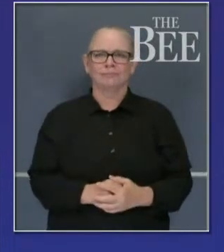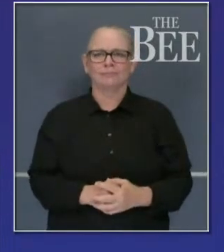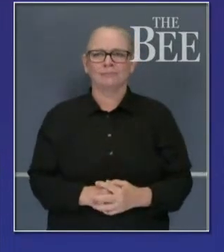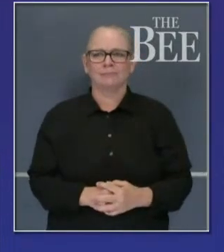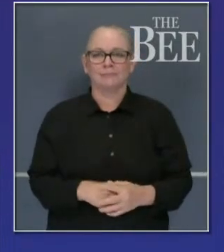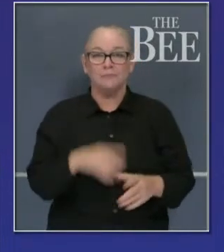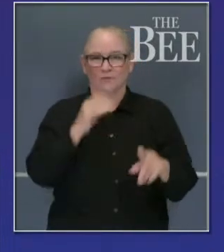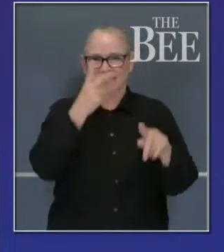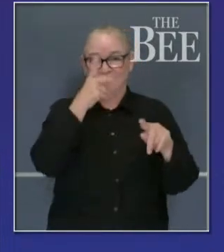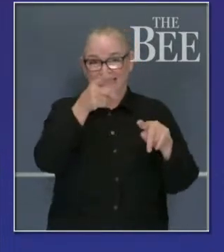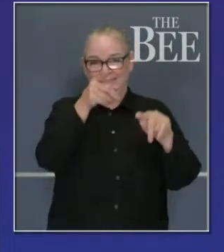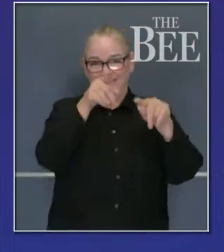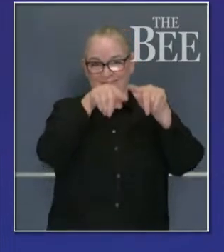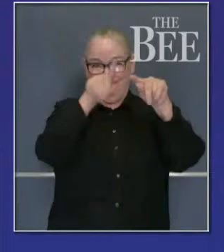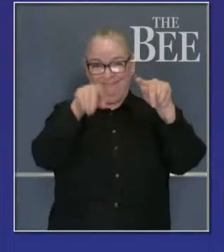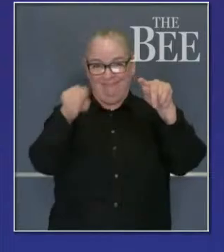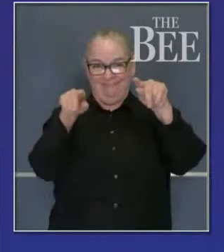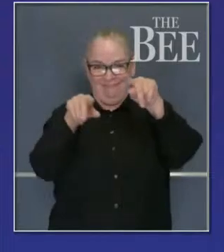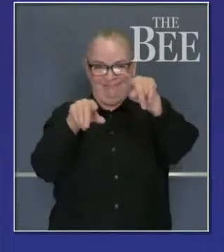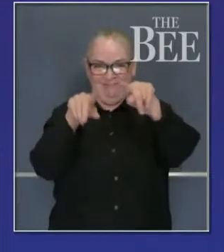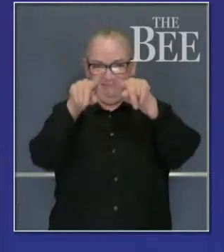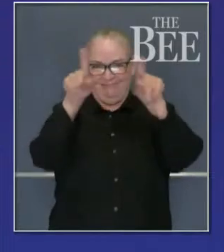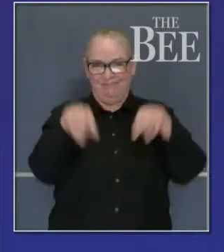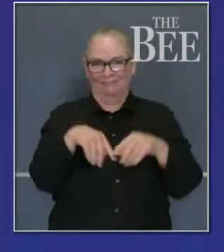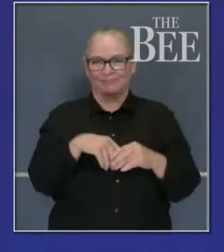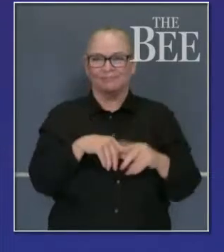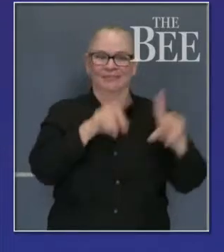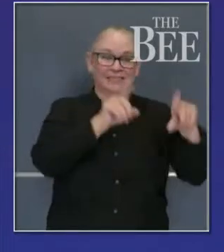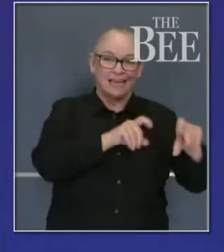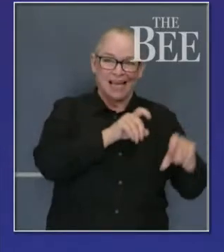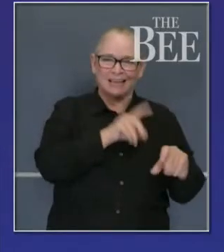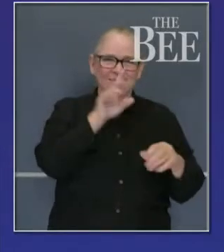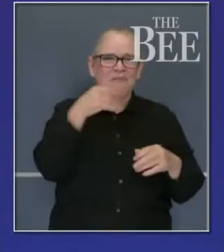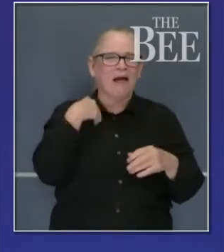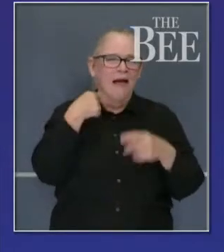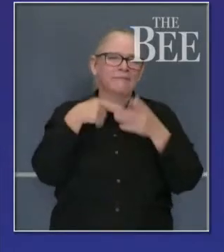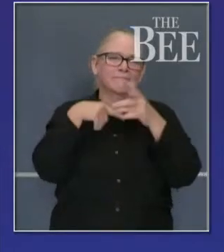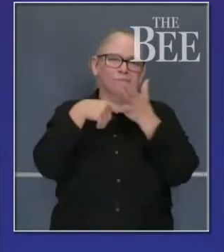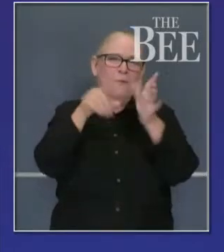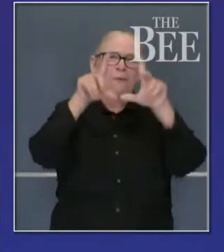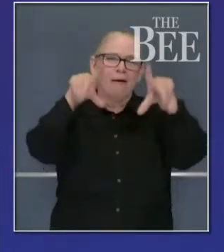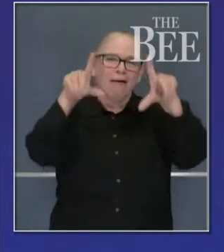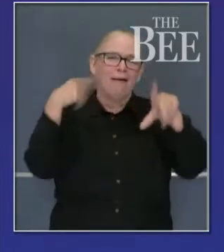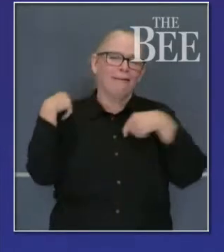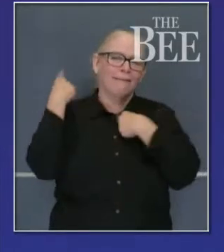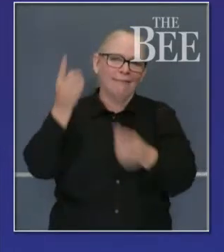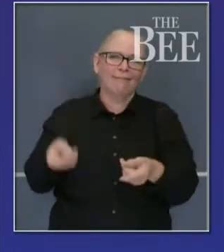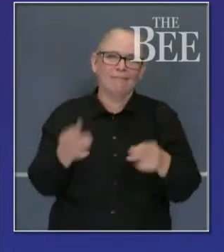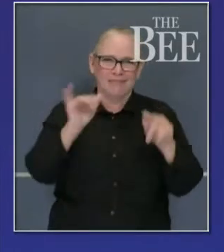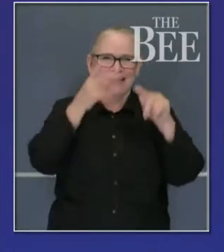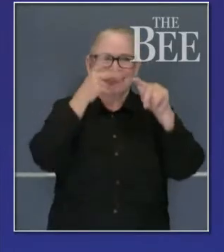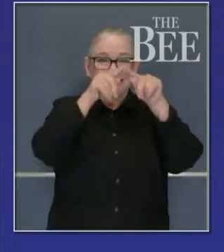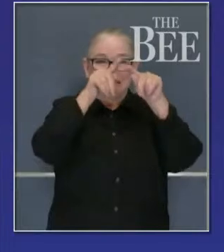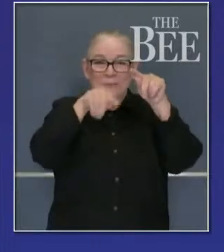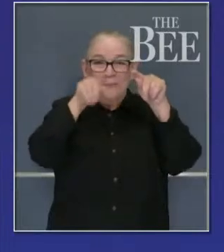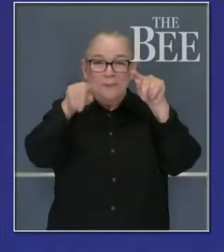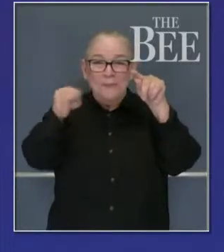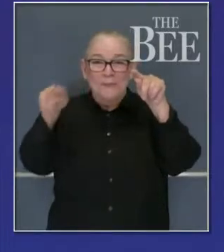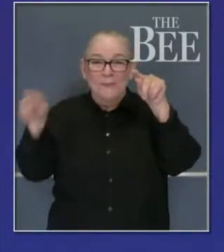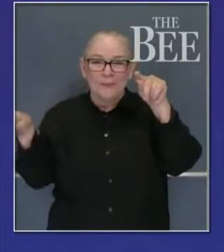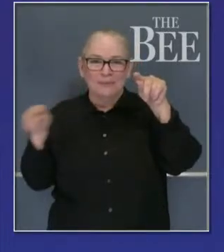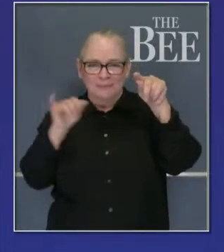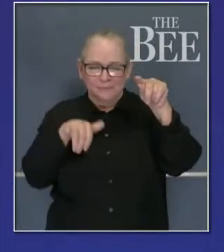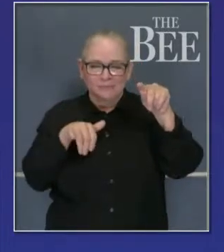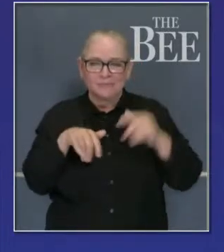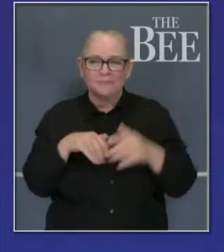on the positivity rate chart, which many of you are very familiar with. We're starting to see our testing come back, getting closer to